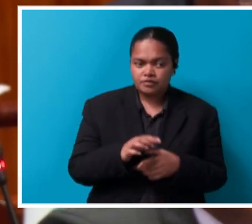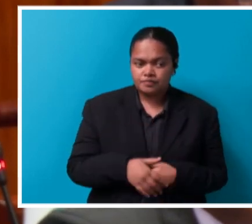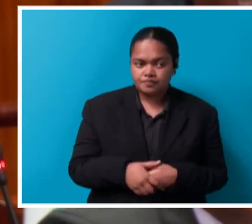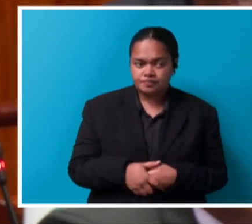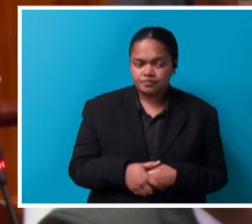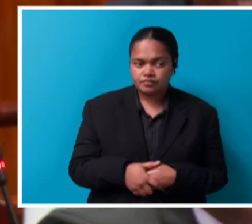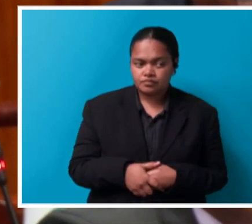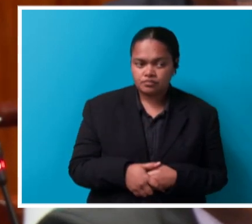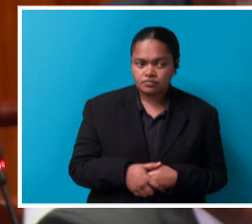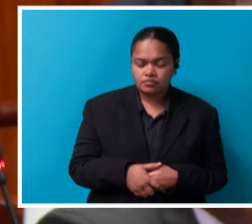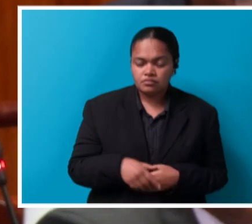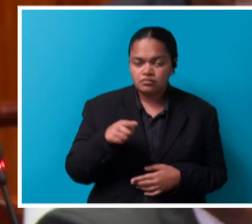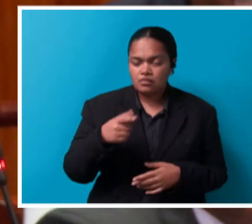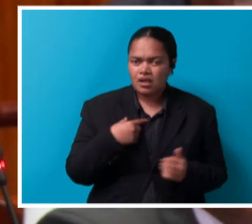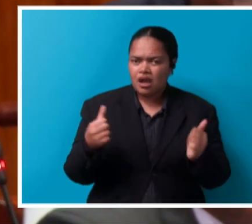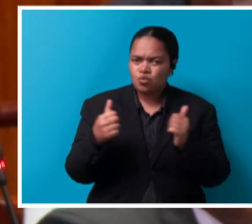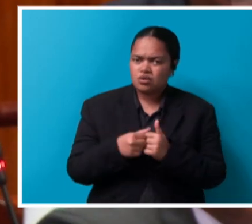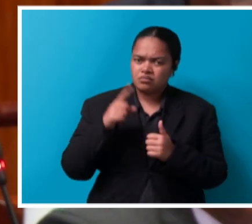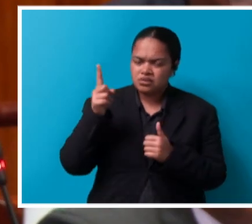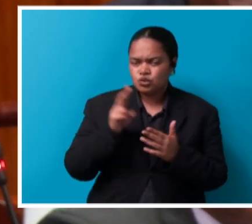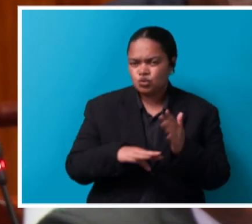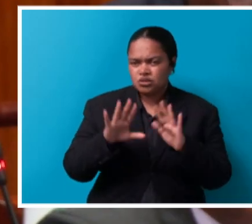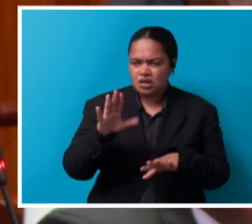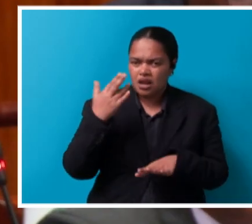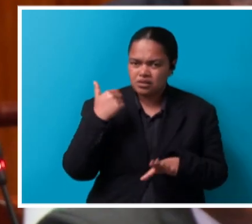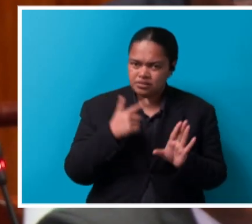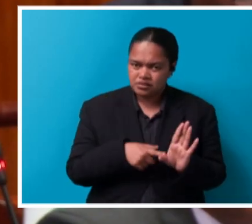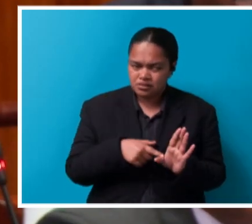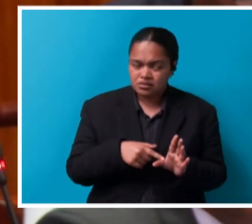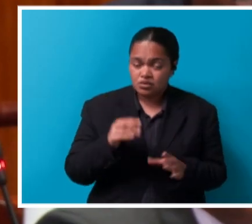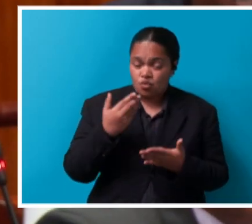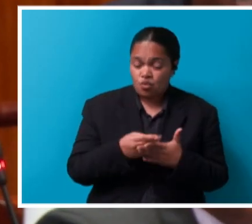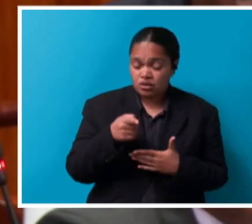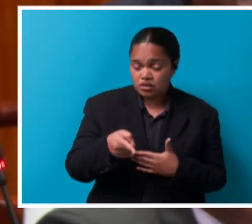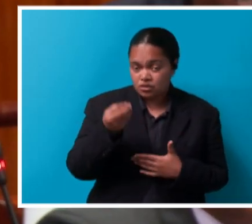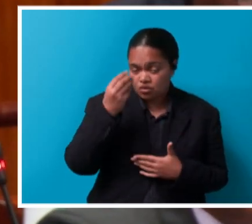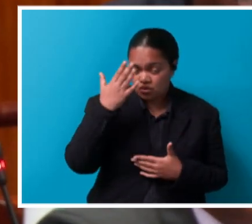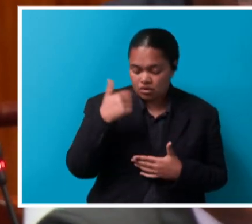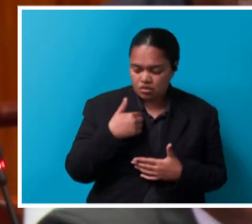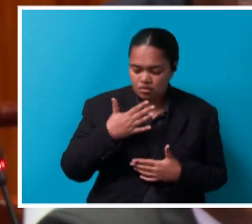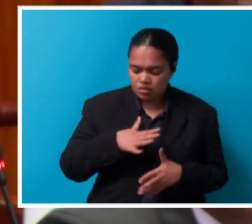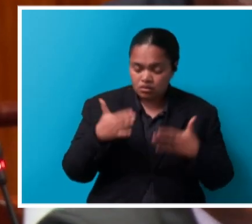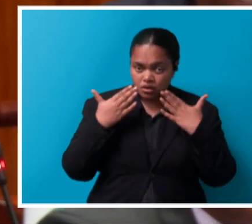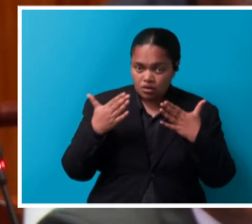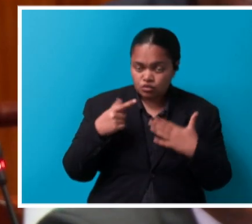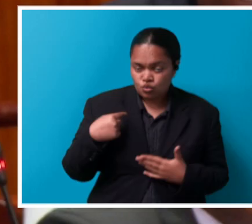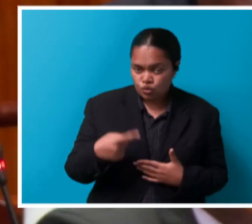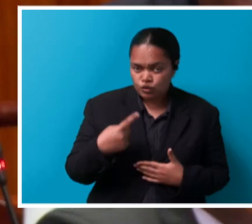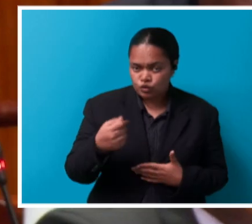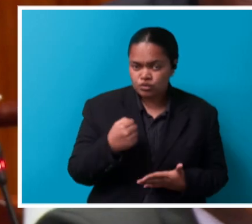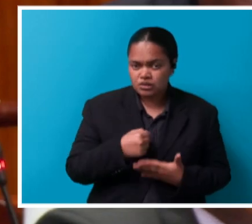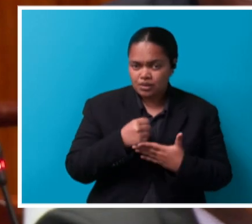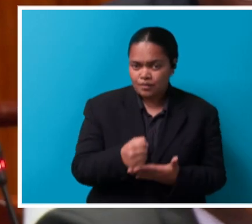my counterpart in New Zealand last year, Mr. Speaker, sir. On this note, I must acknowledge the continued support